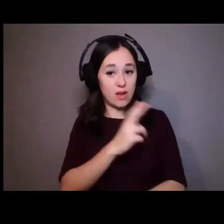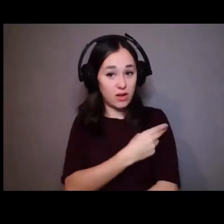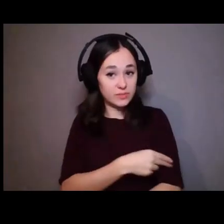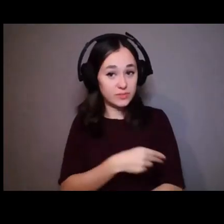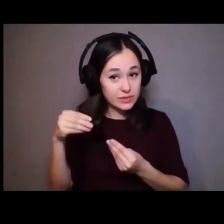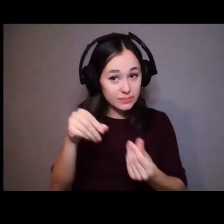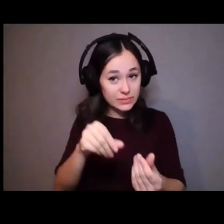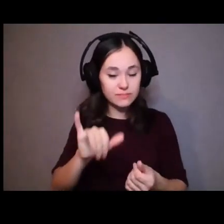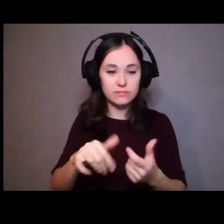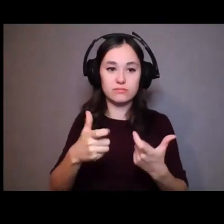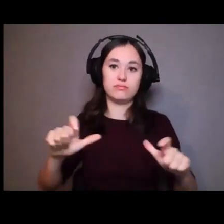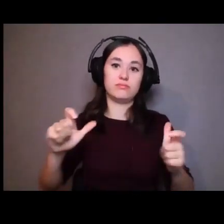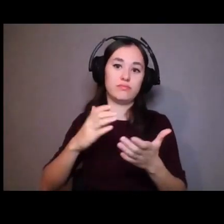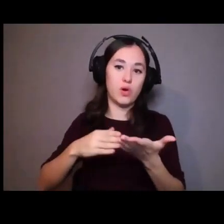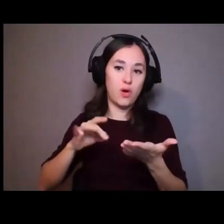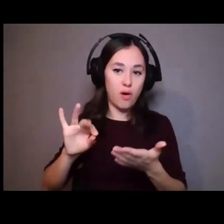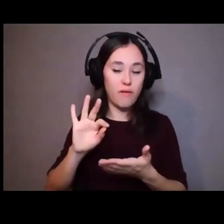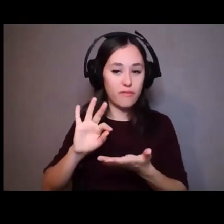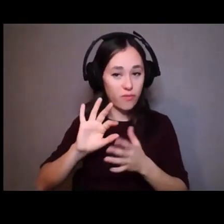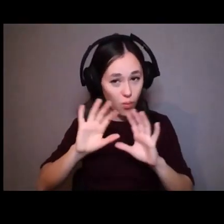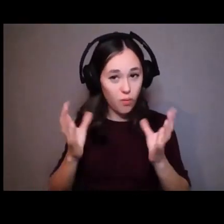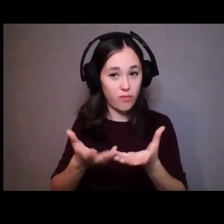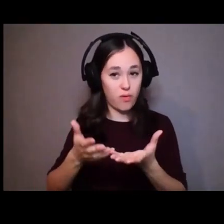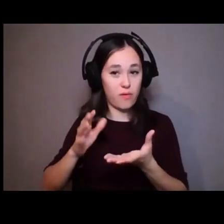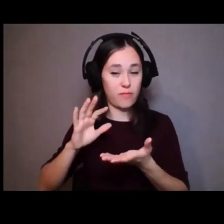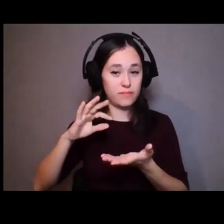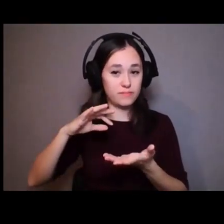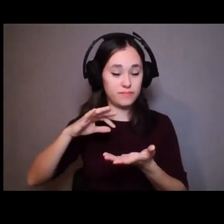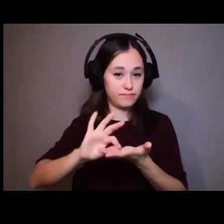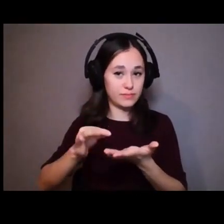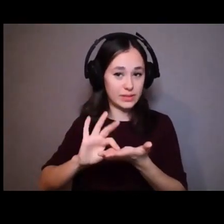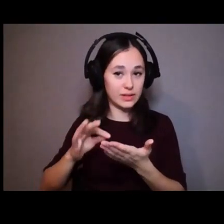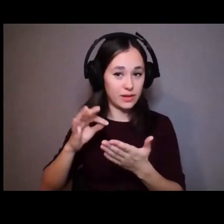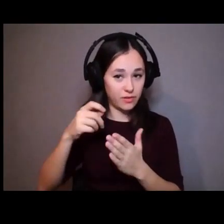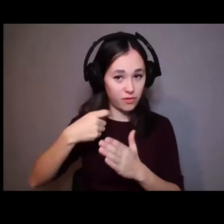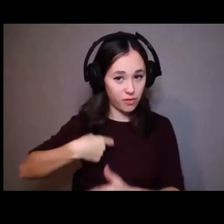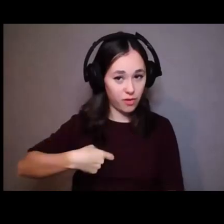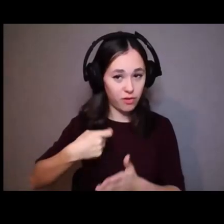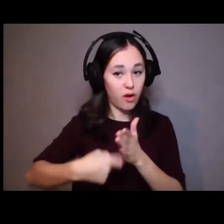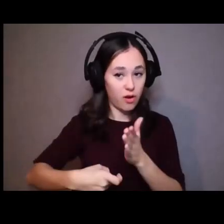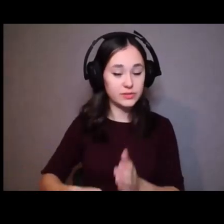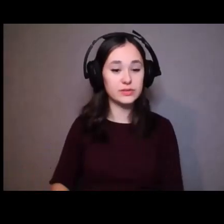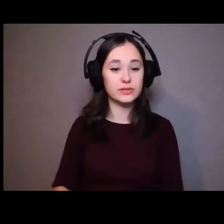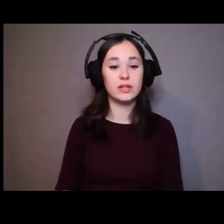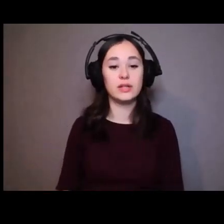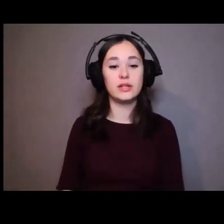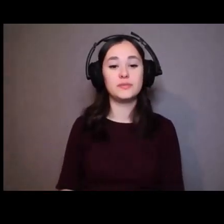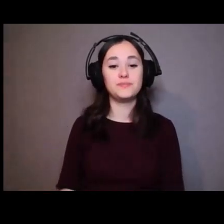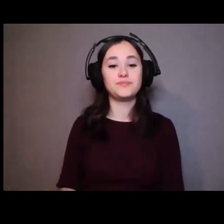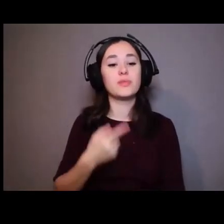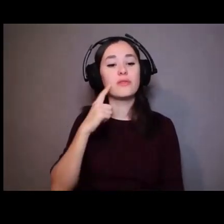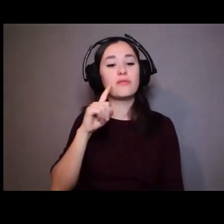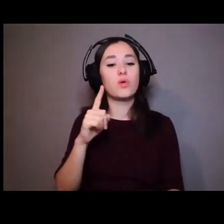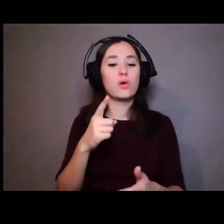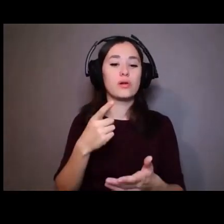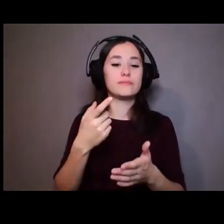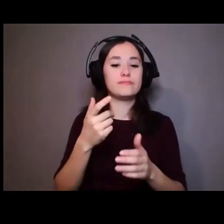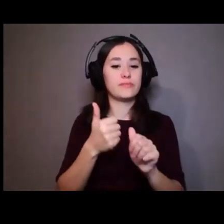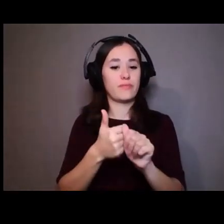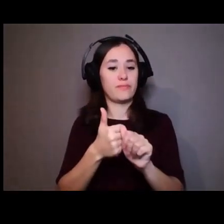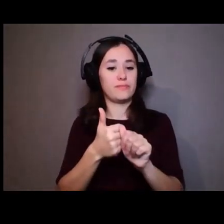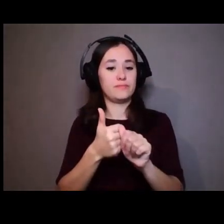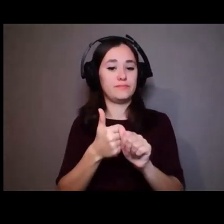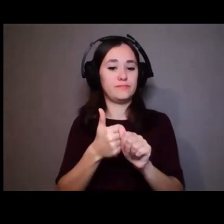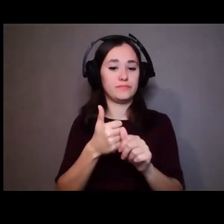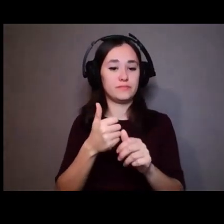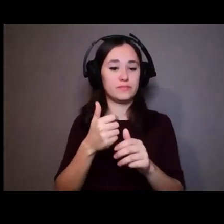costs. Colorado, when we're talking about cost of avoidable care, Colorado performs at or better than the